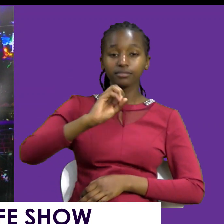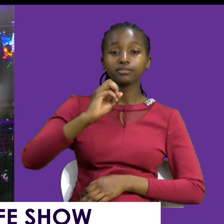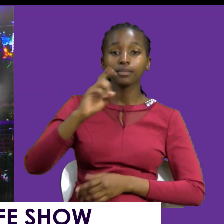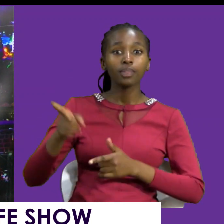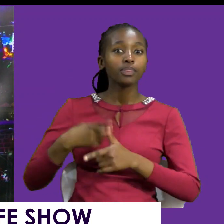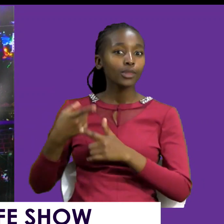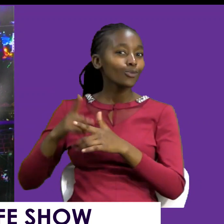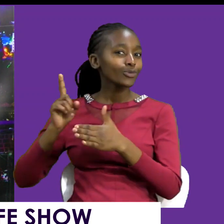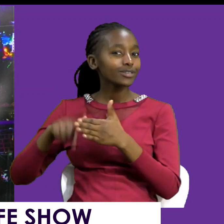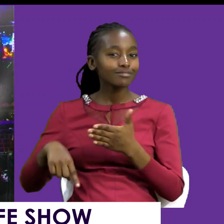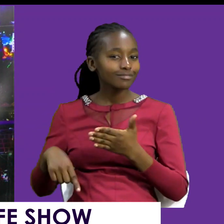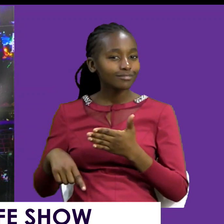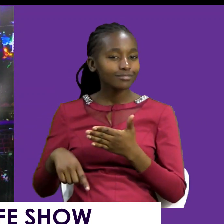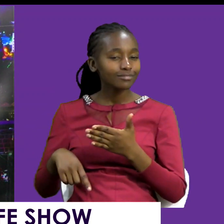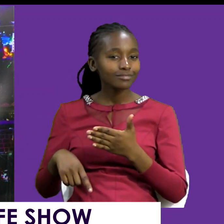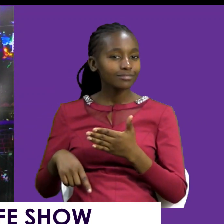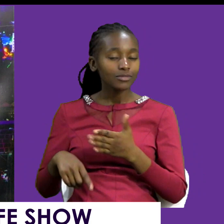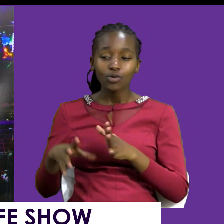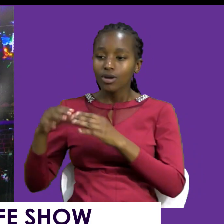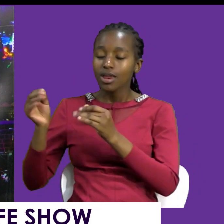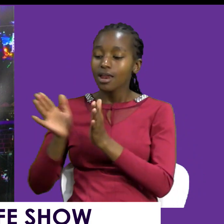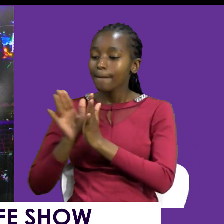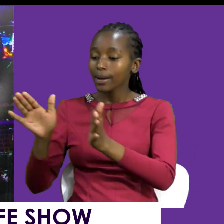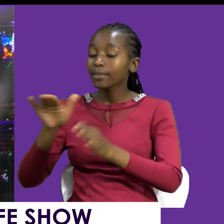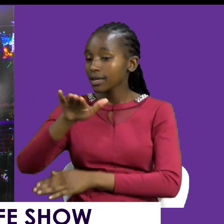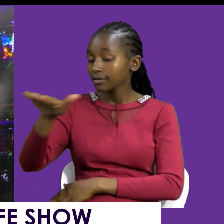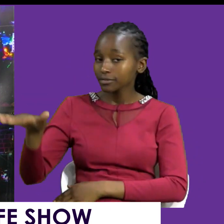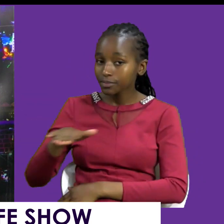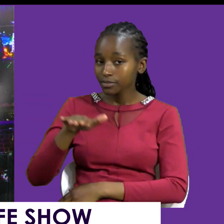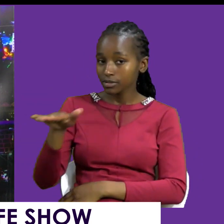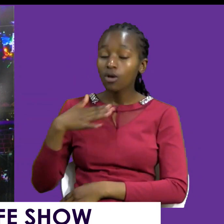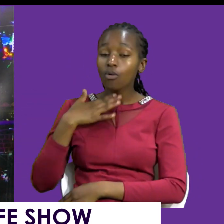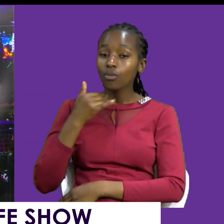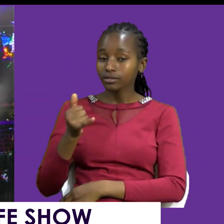do? In a public setting, you